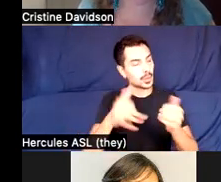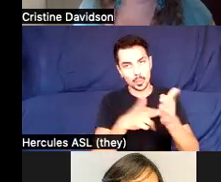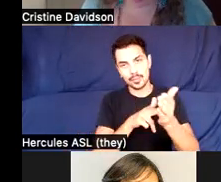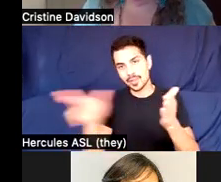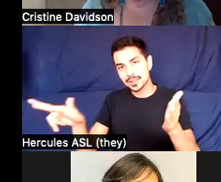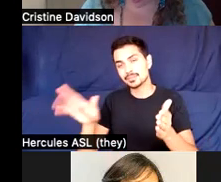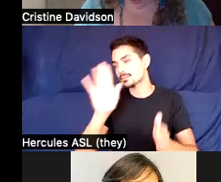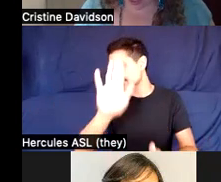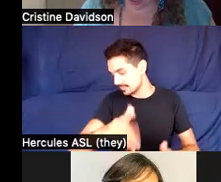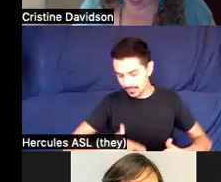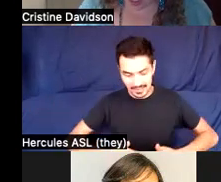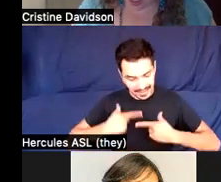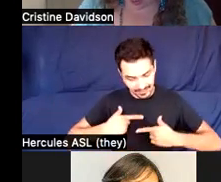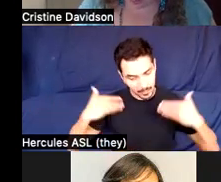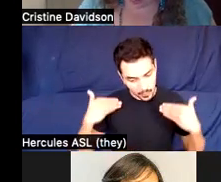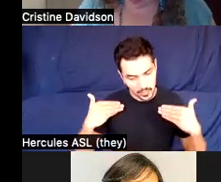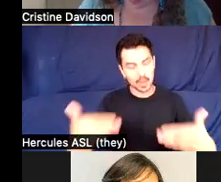or not. And so how can we